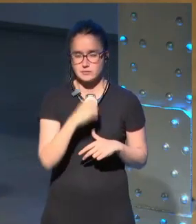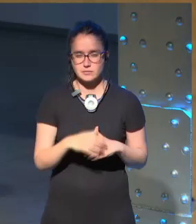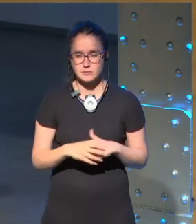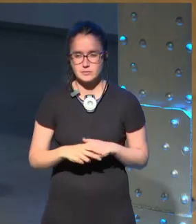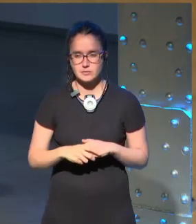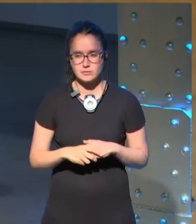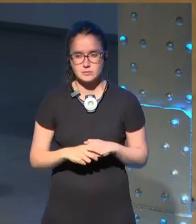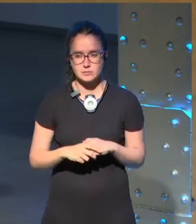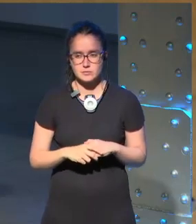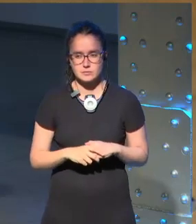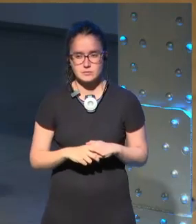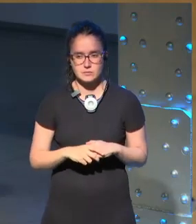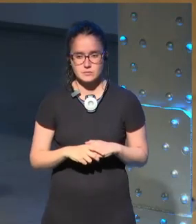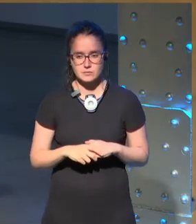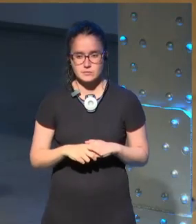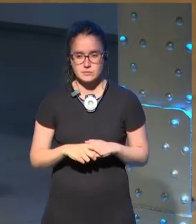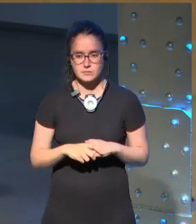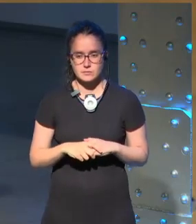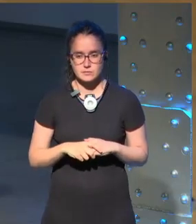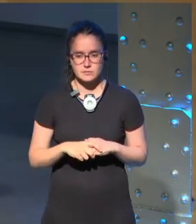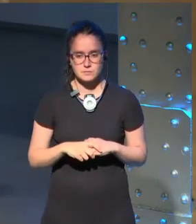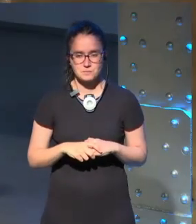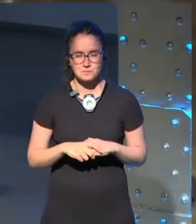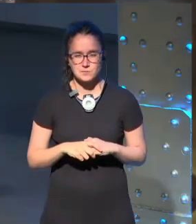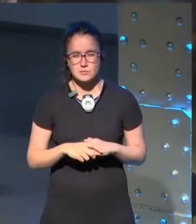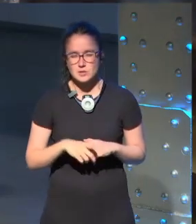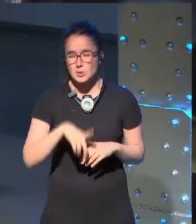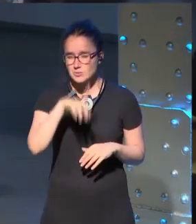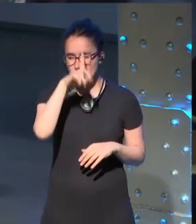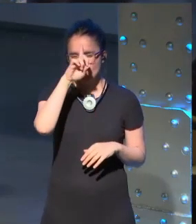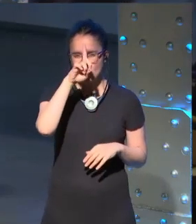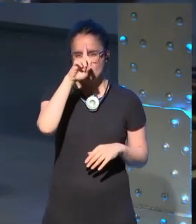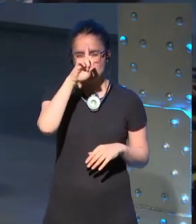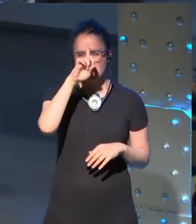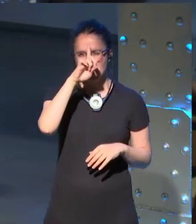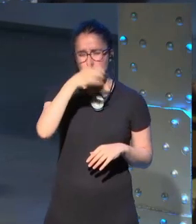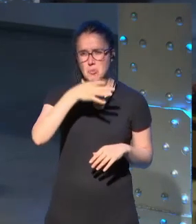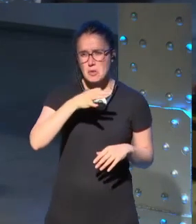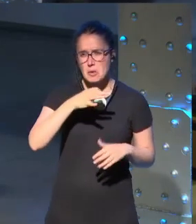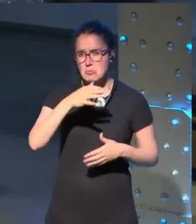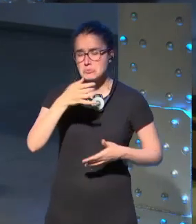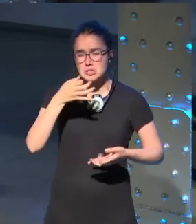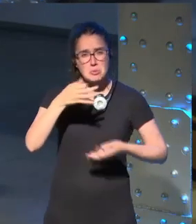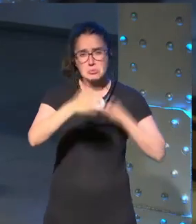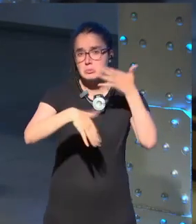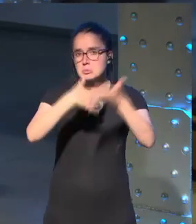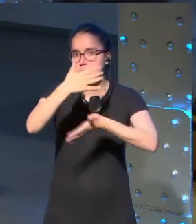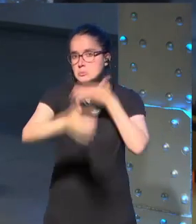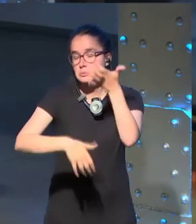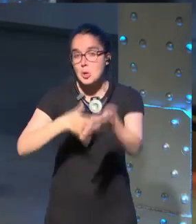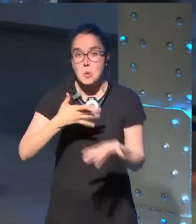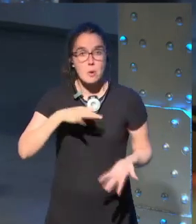I'm not well, it's funny. I'm not sure I ever got stuck. Maybe I did, and I don't know that I got stuck. And I'll tell you